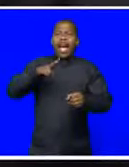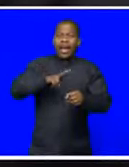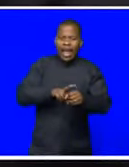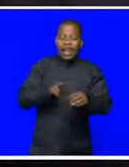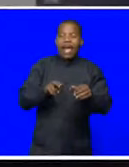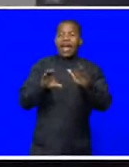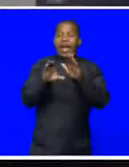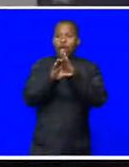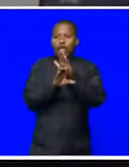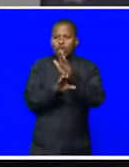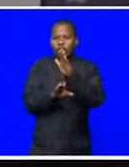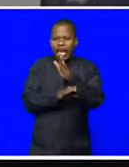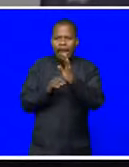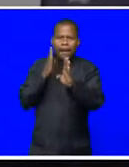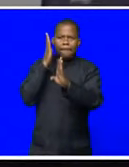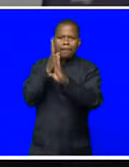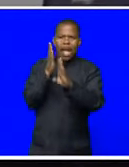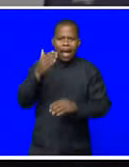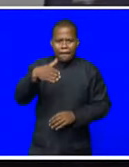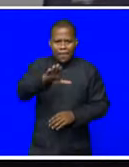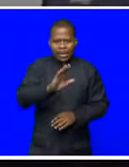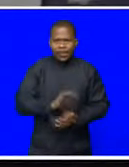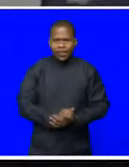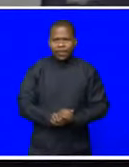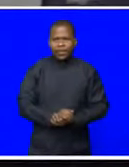constitutional mandate. Today,